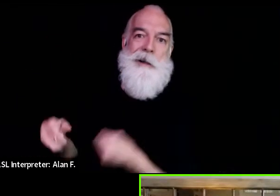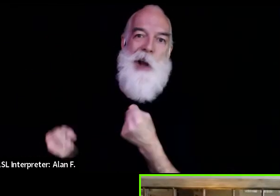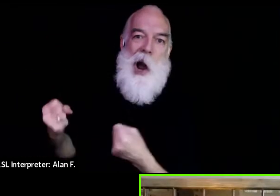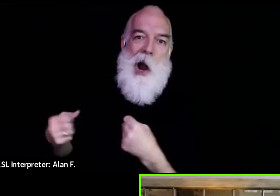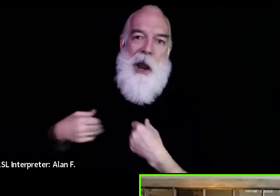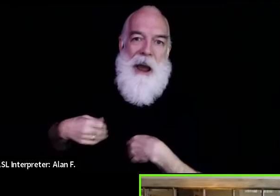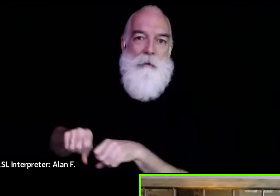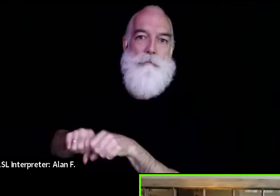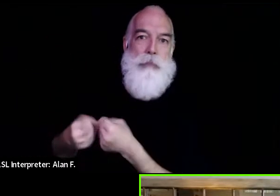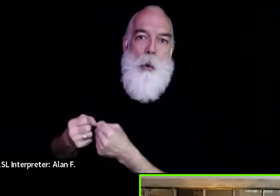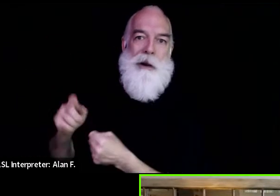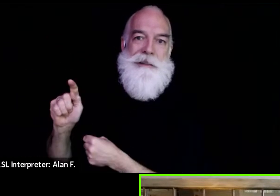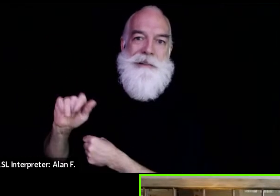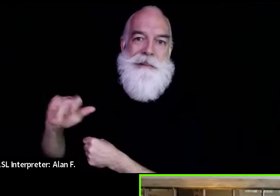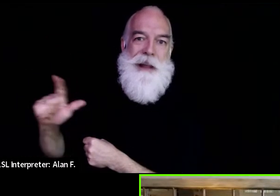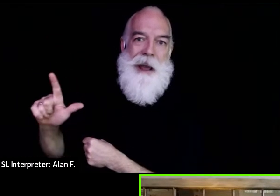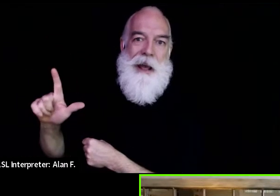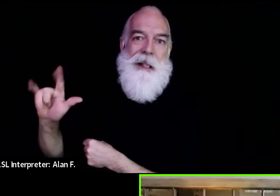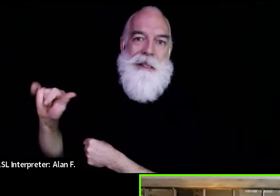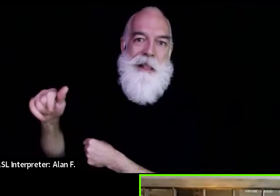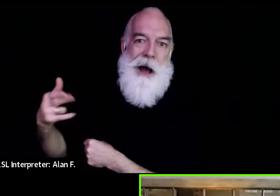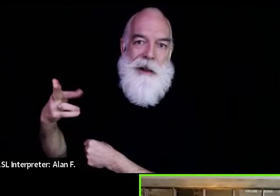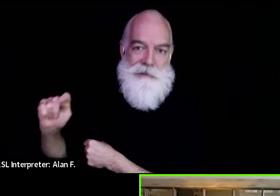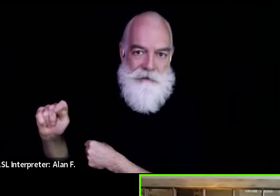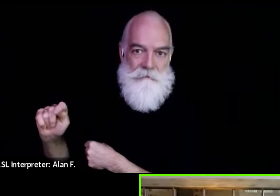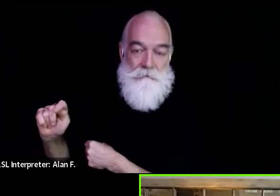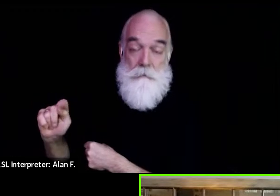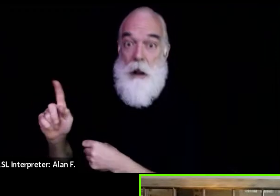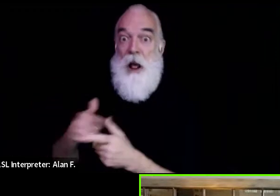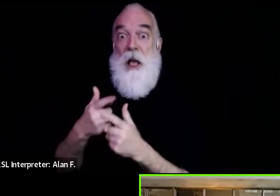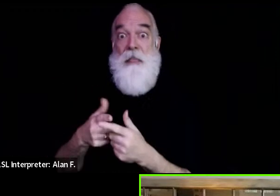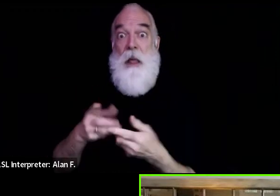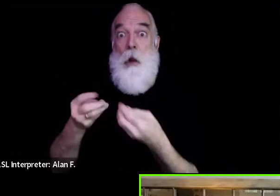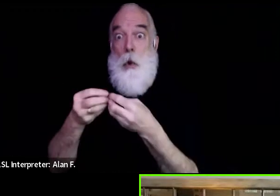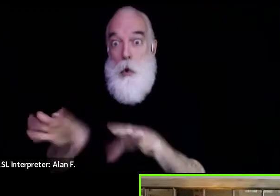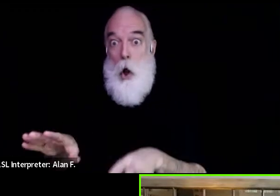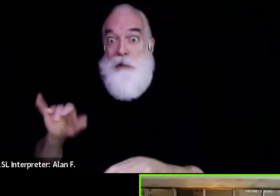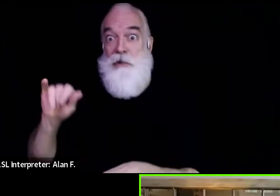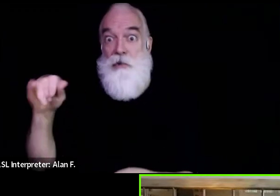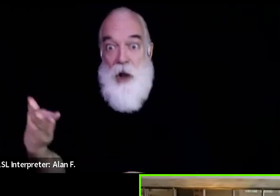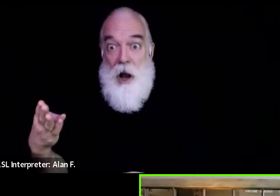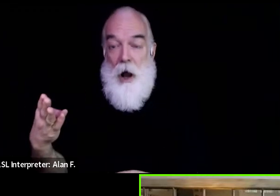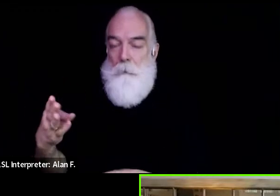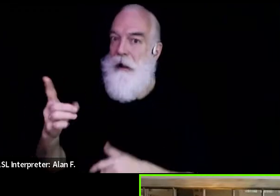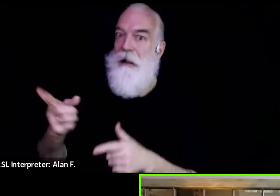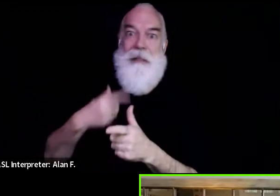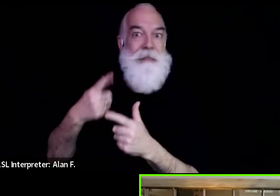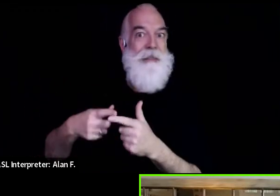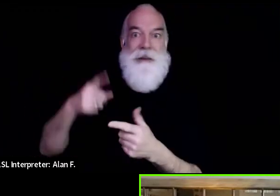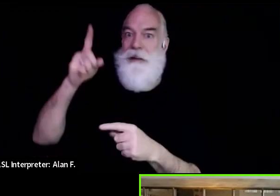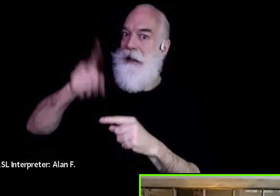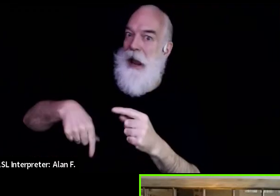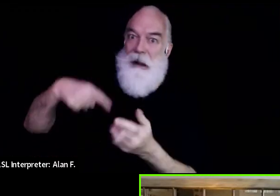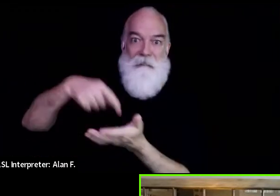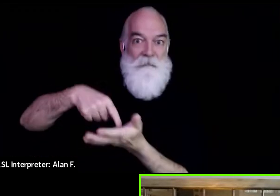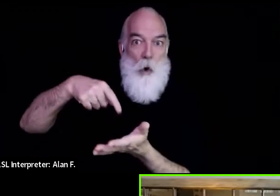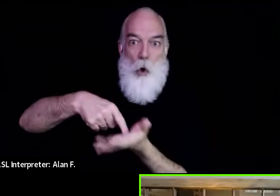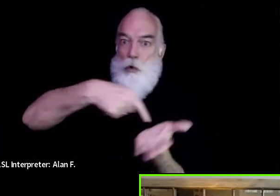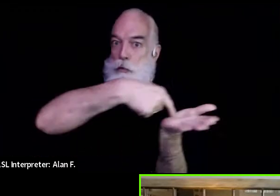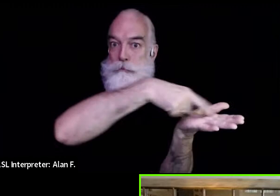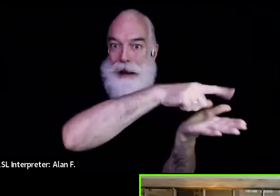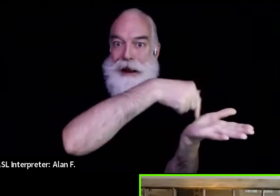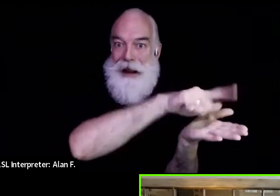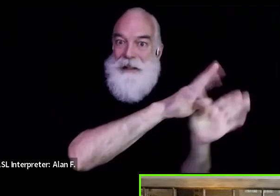their job and then they couldn't pay child support. And these stories that were very familiar to me, I had never heard